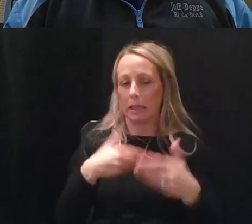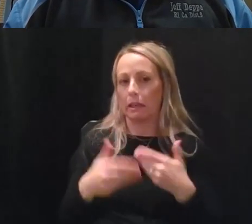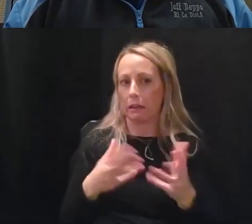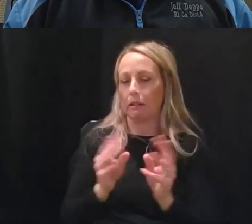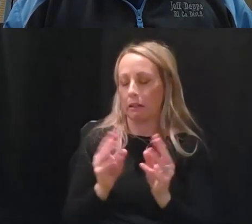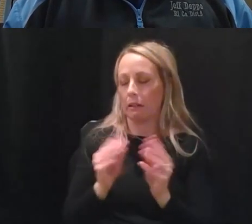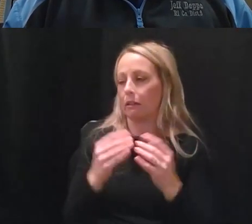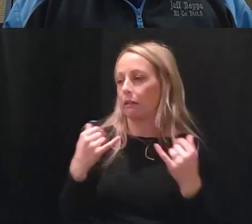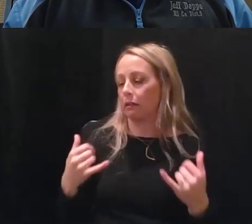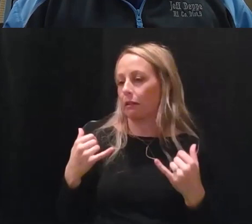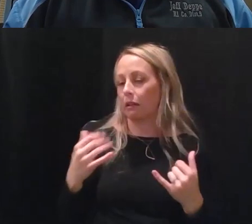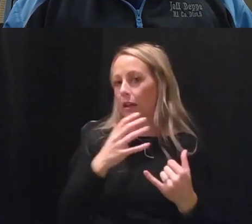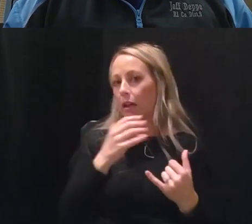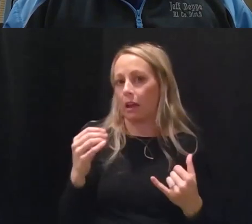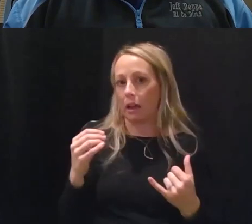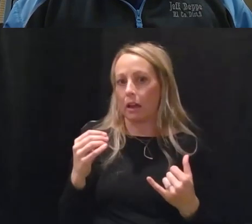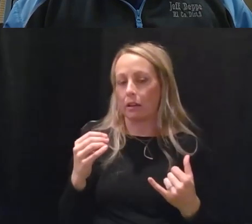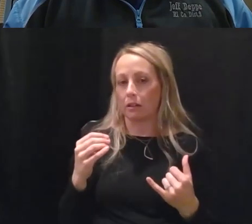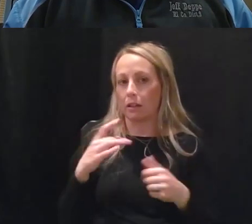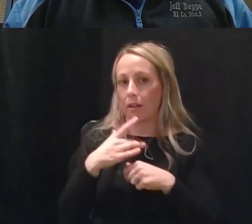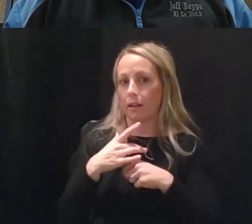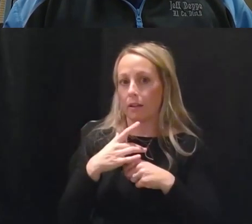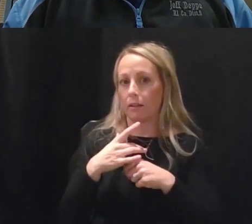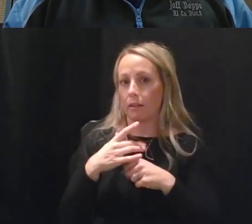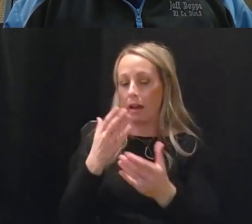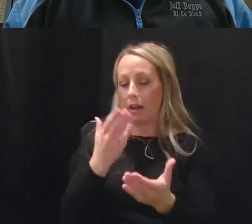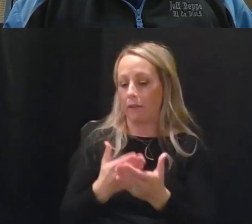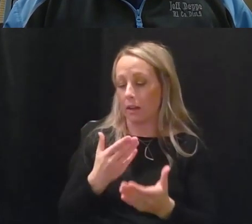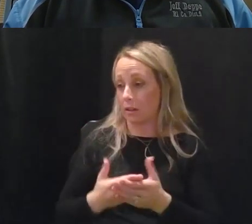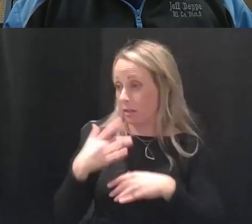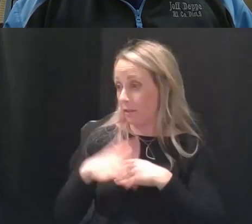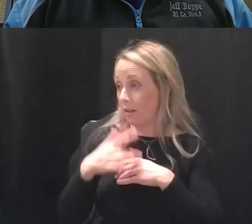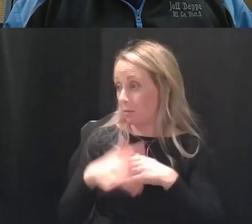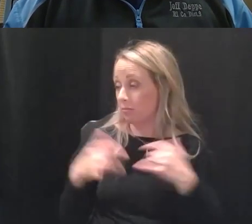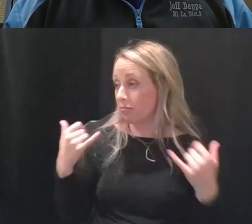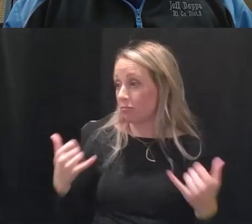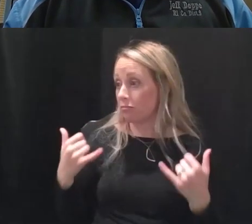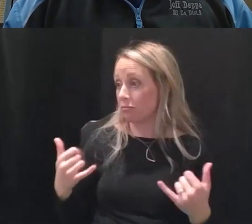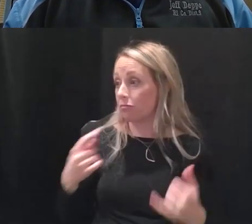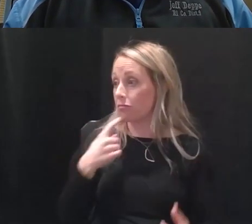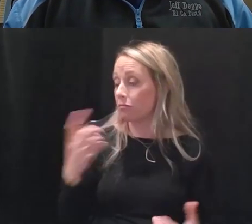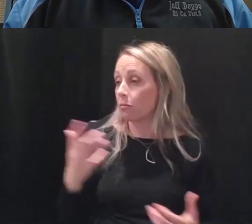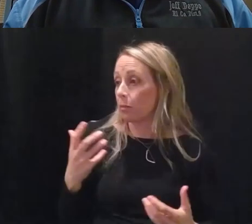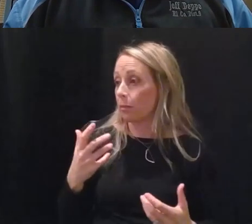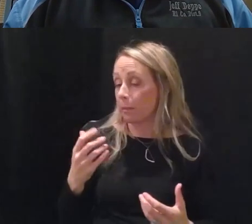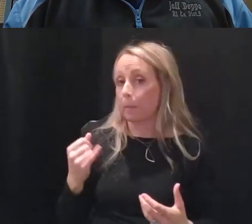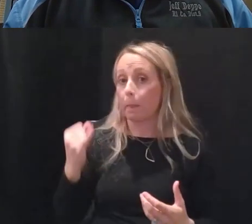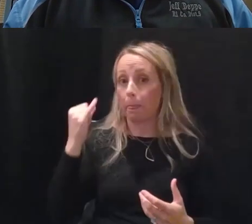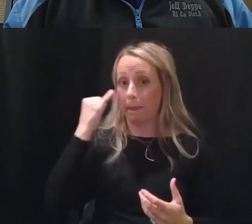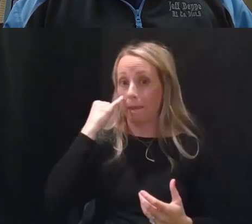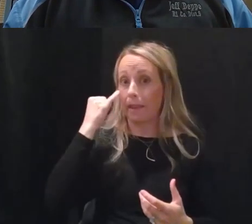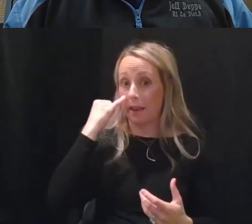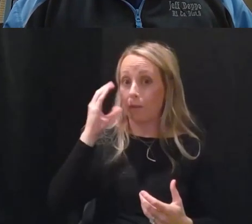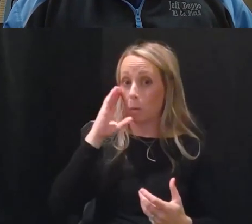and the best evidence available at this point says if it's going to be an